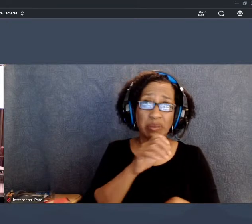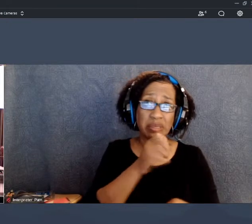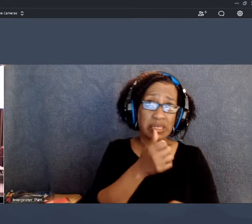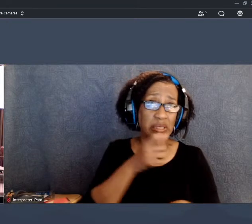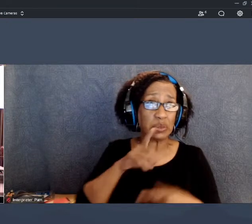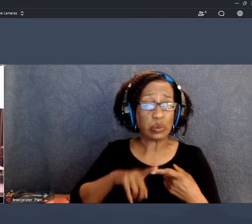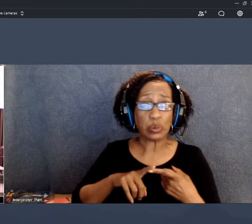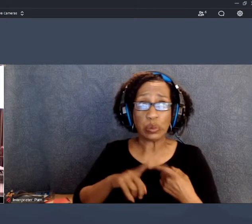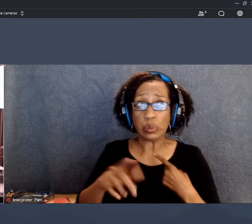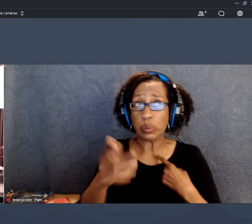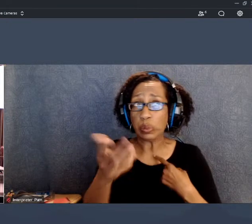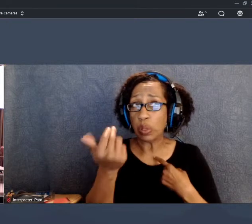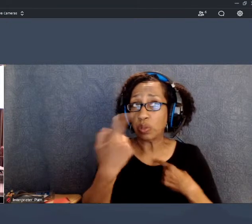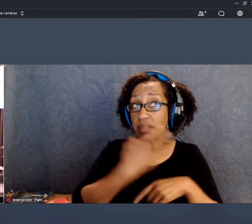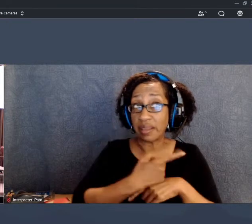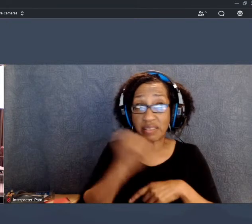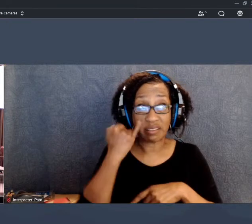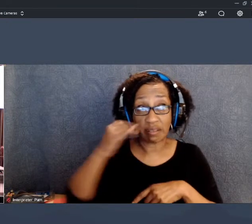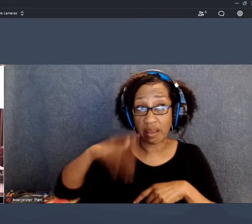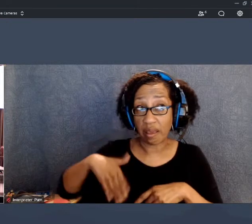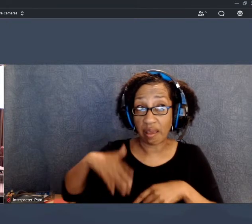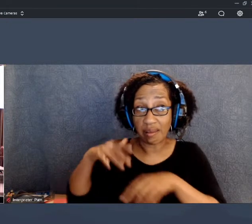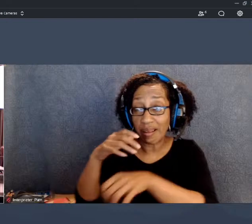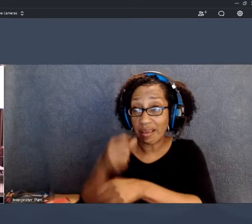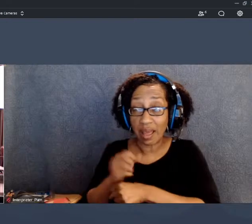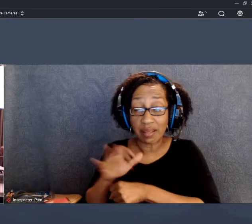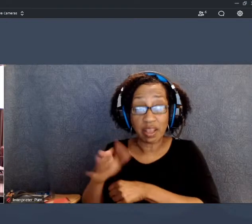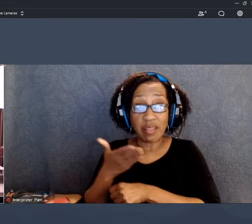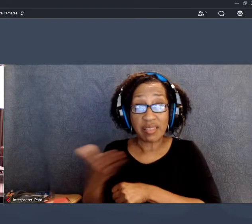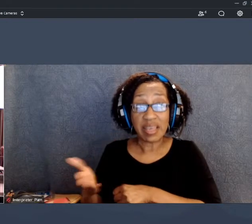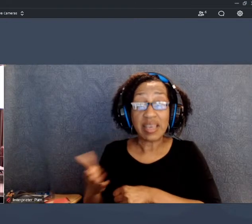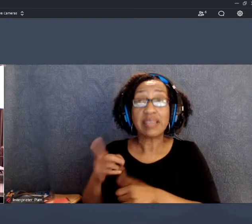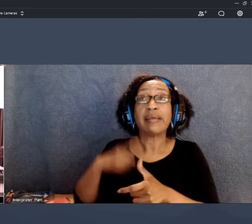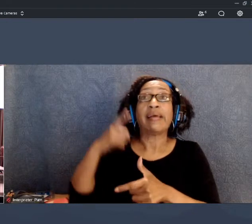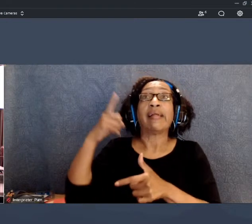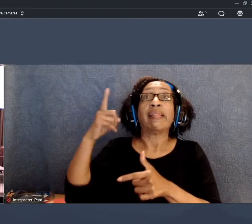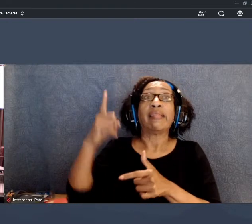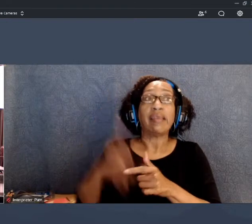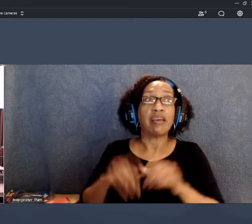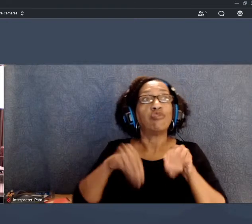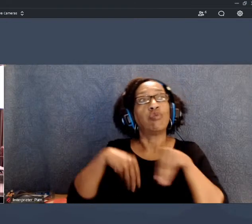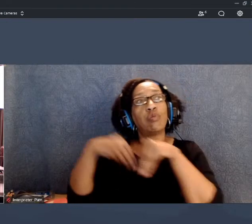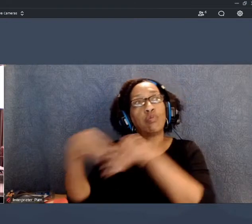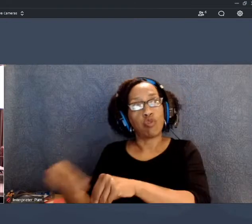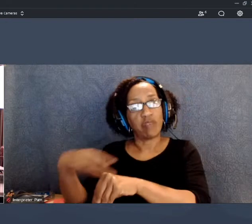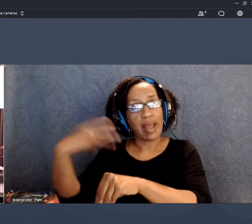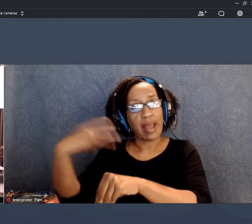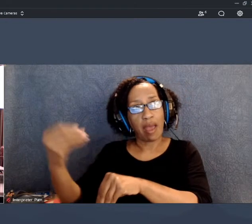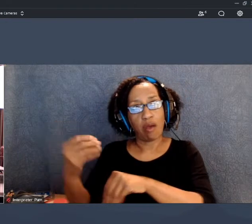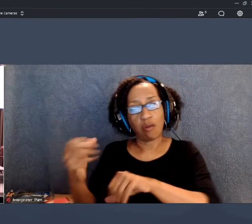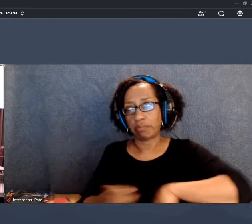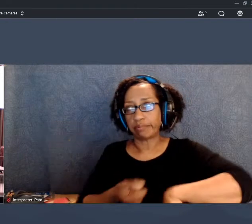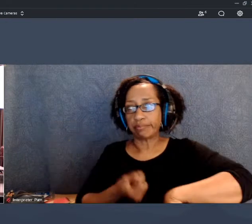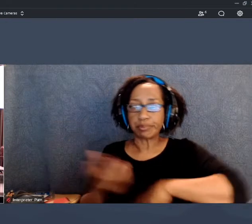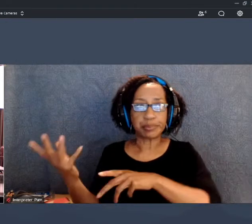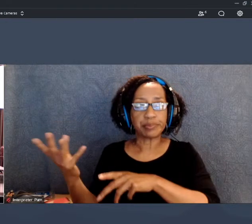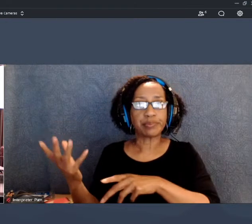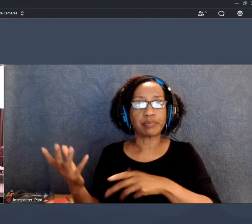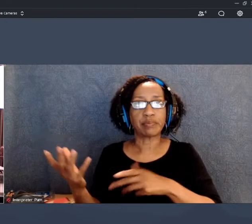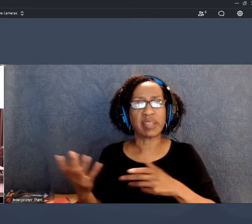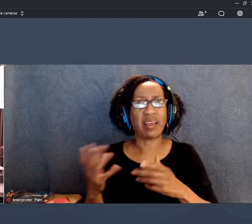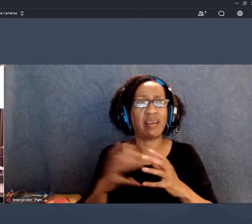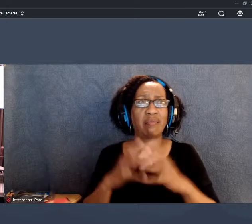to 13 days, is then moved out. So we're talking about ample time, and we're talking about costs